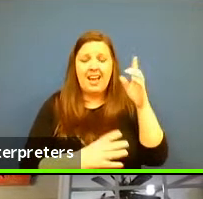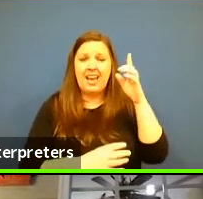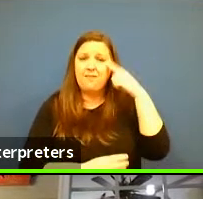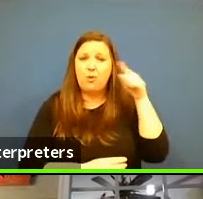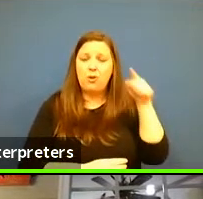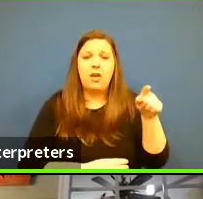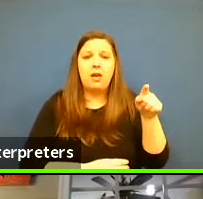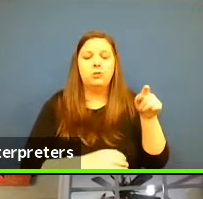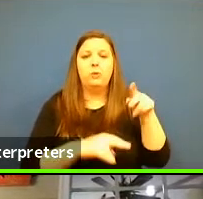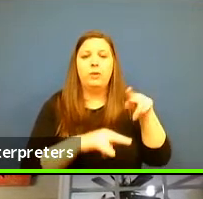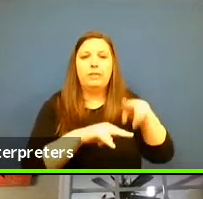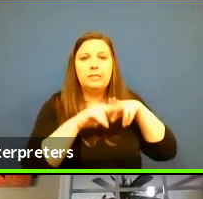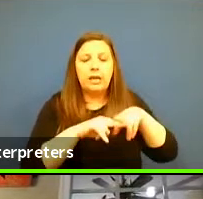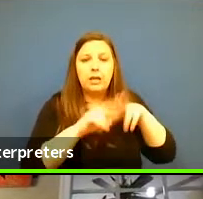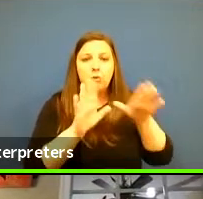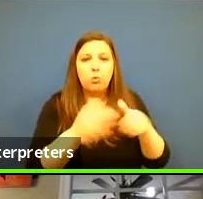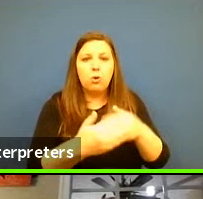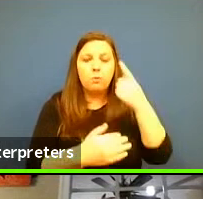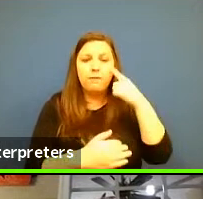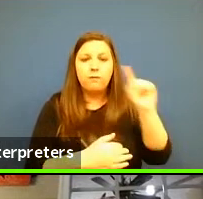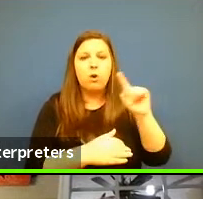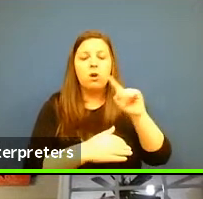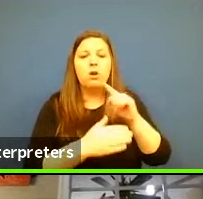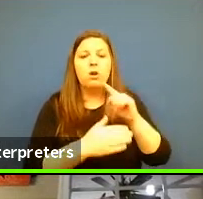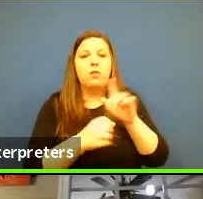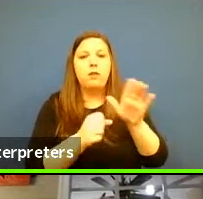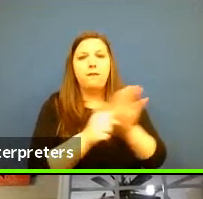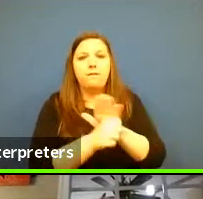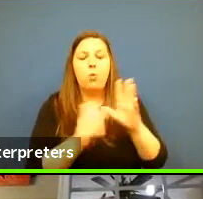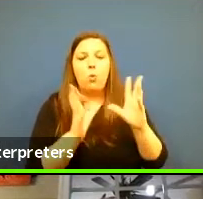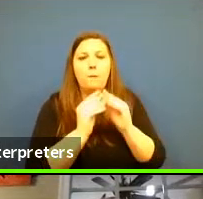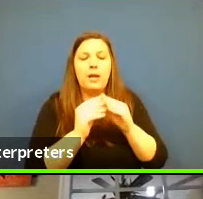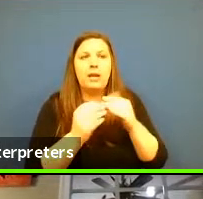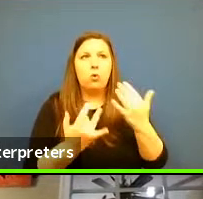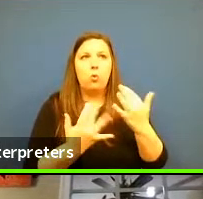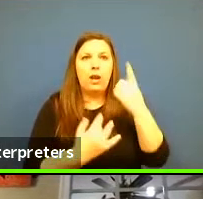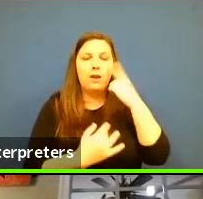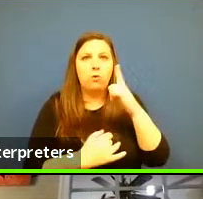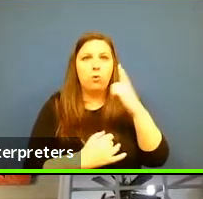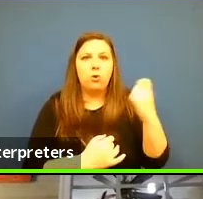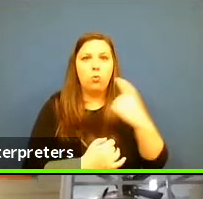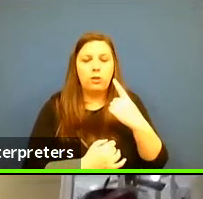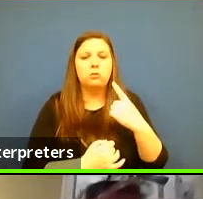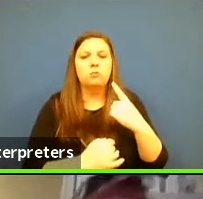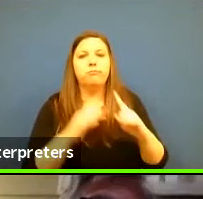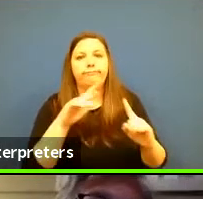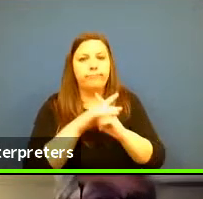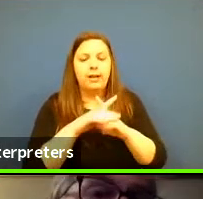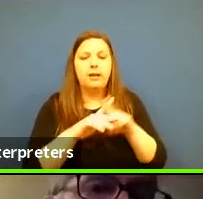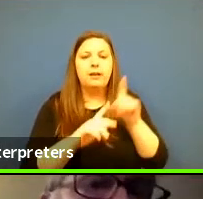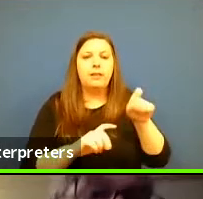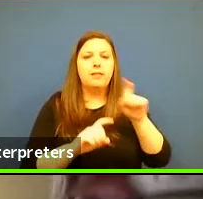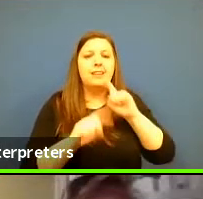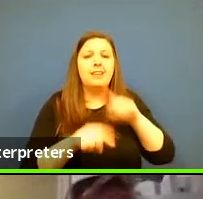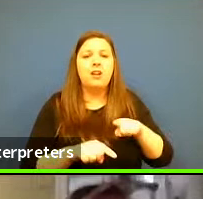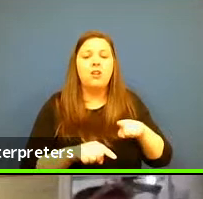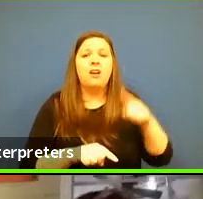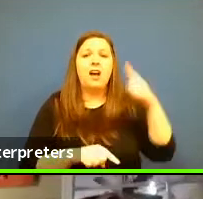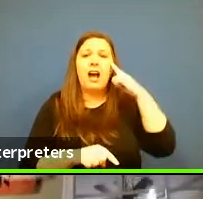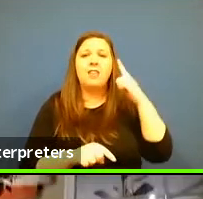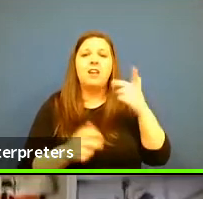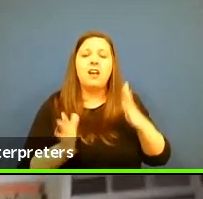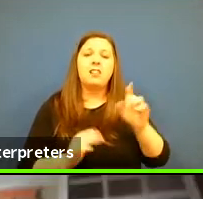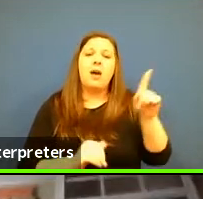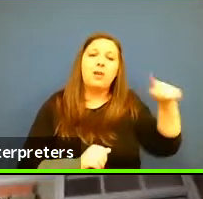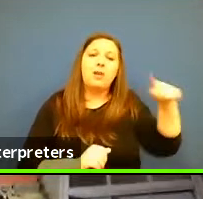in the event that a question comes up for them to answer. I think even allowing them to be virtual or some kind of hybrid model would